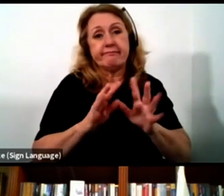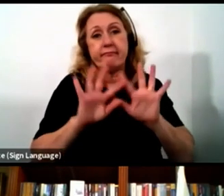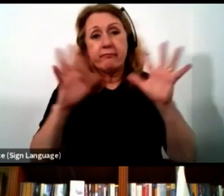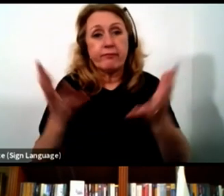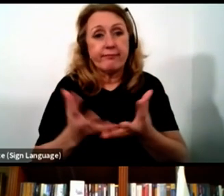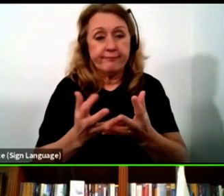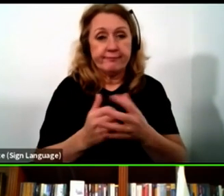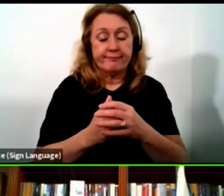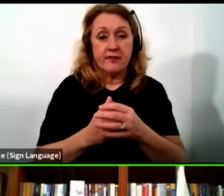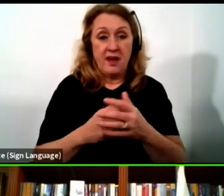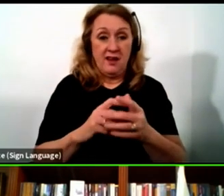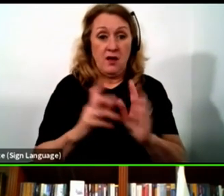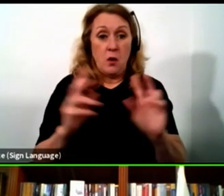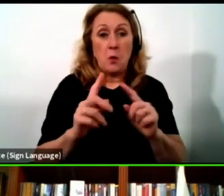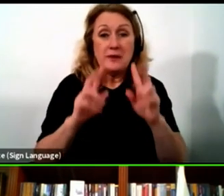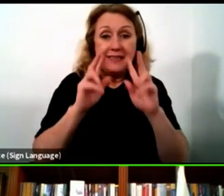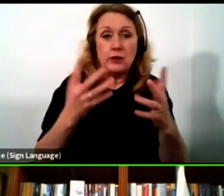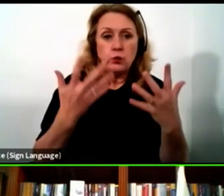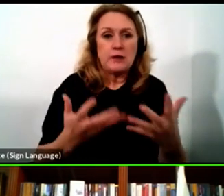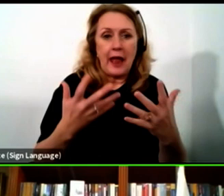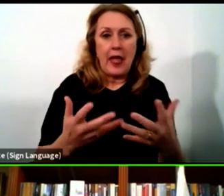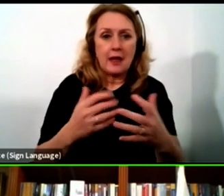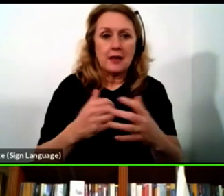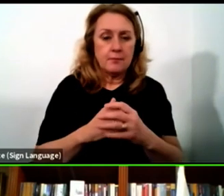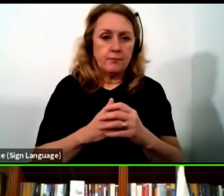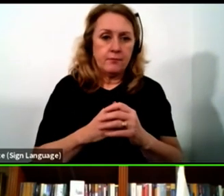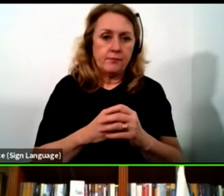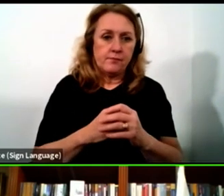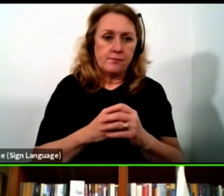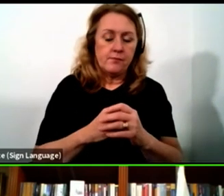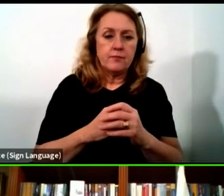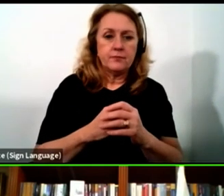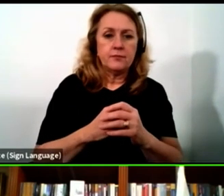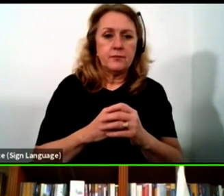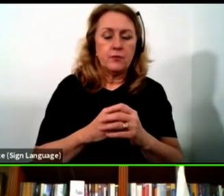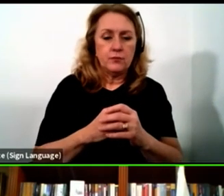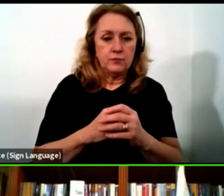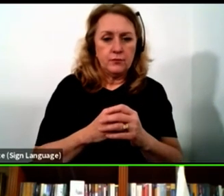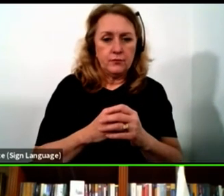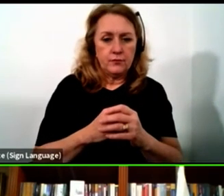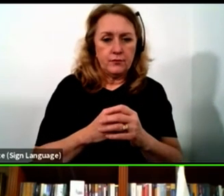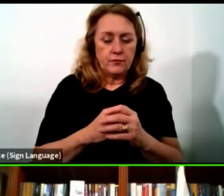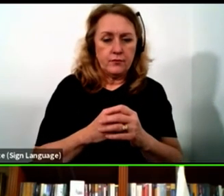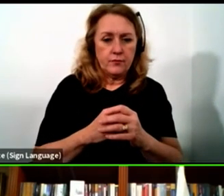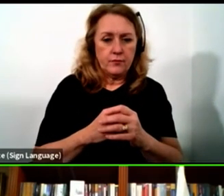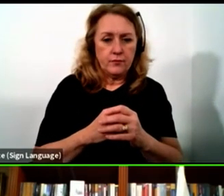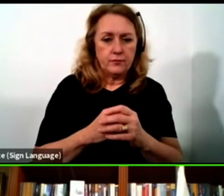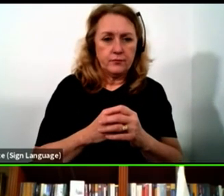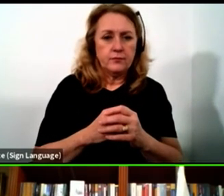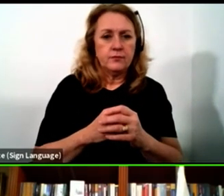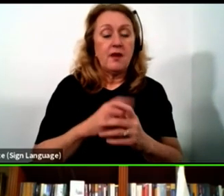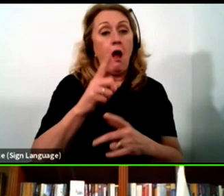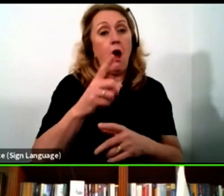And what we are seeing today is that globalization helped Asia, certainly helped